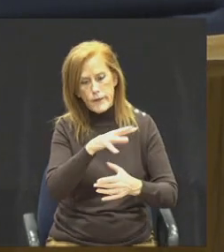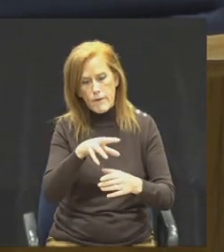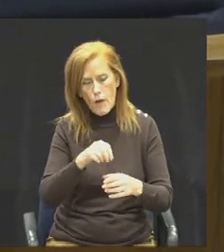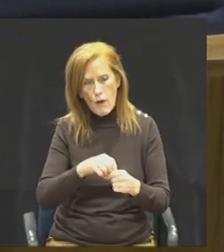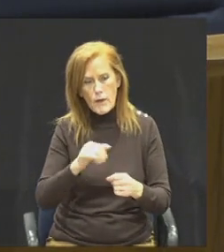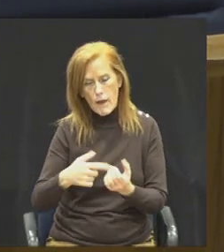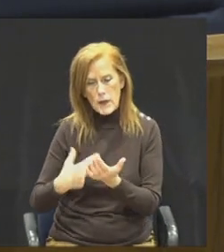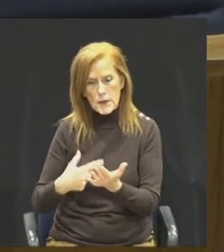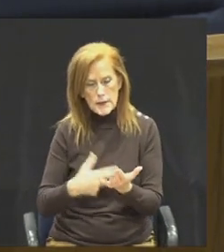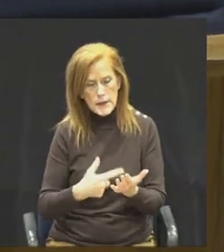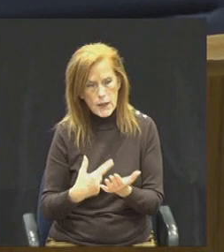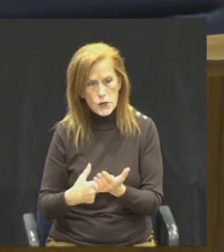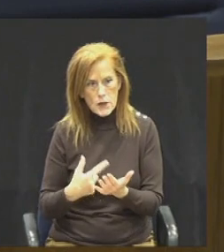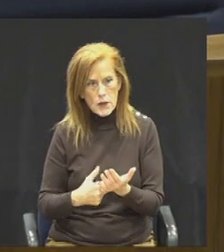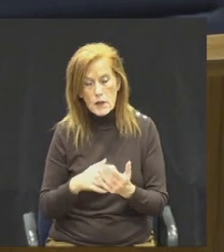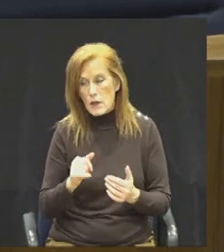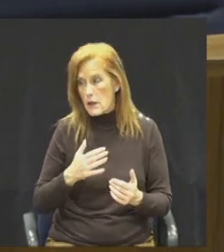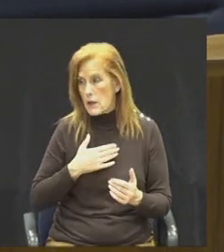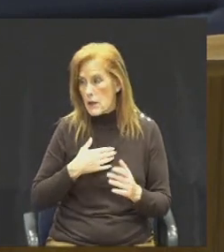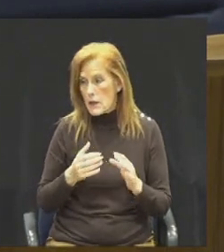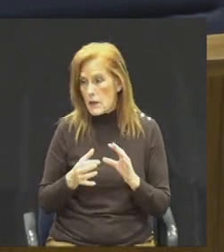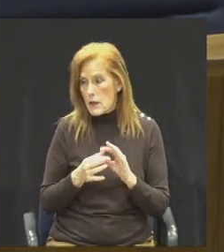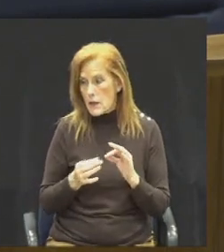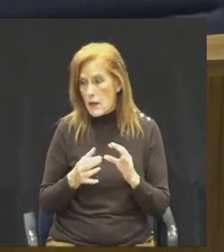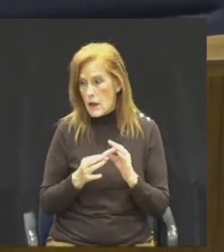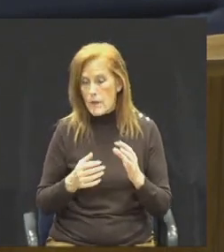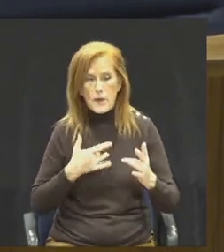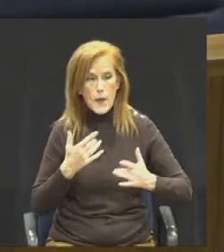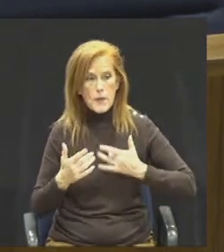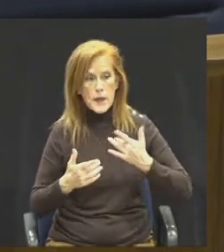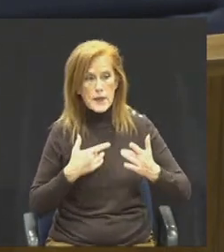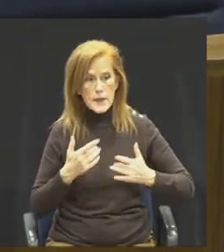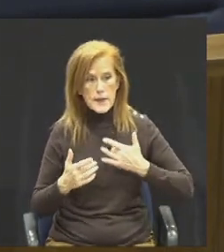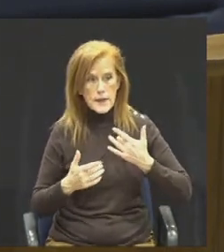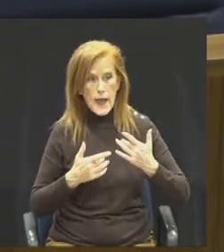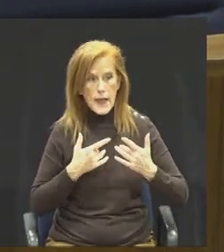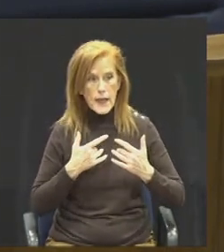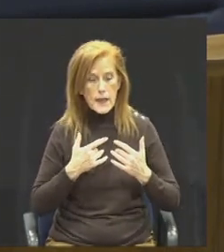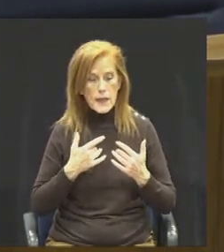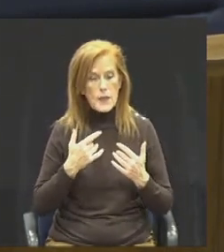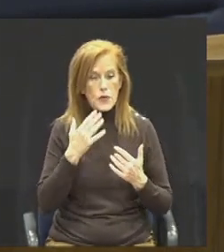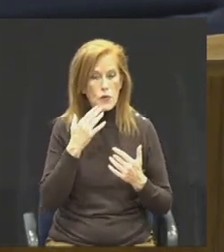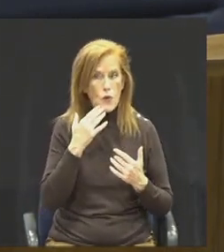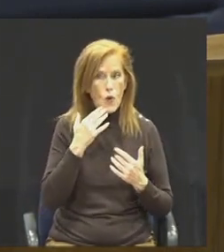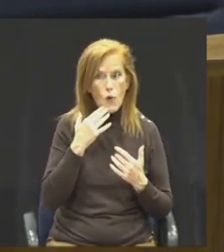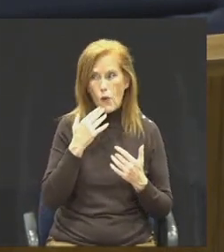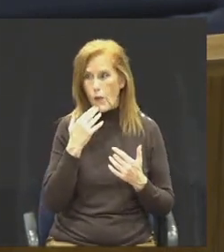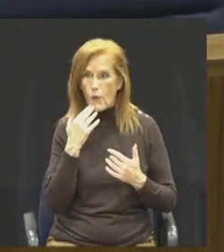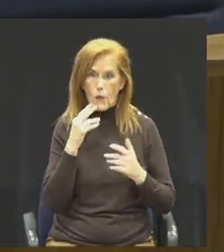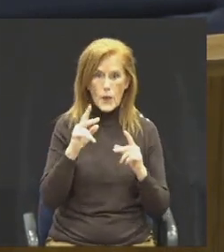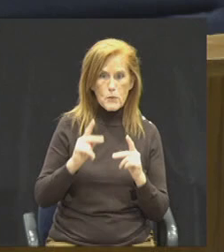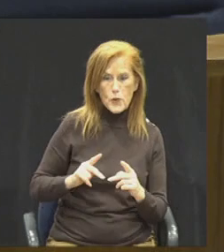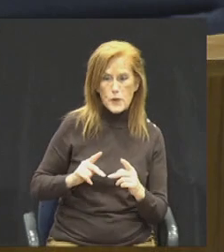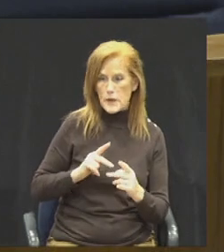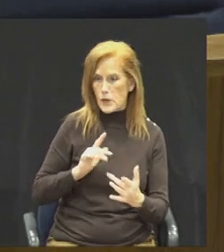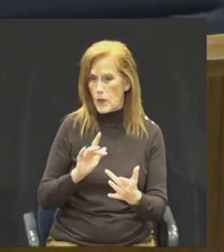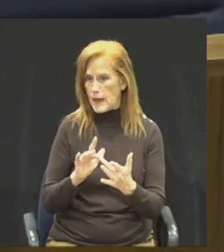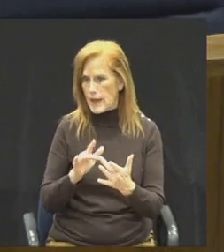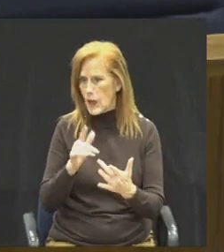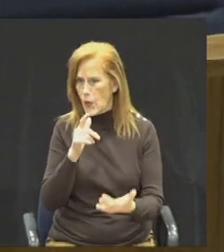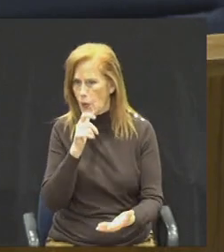So that's my comment, and I'm excited to be able to know who to talk to about making some of this stuff